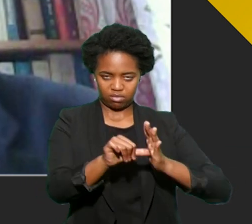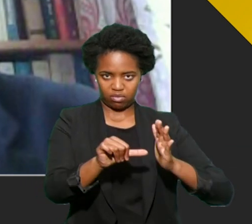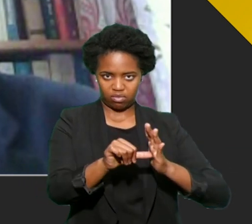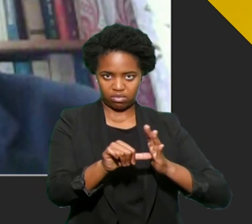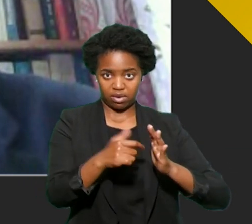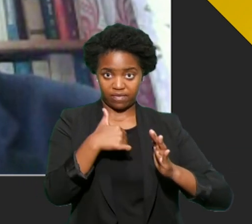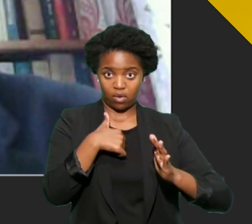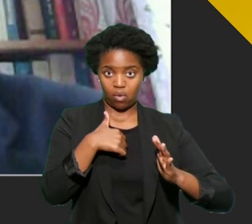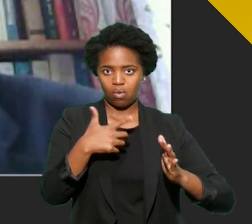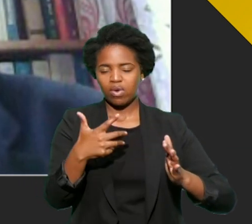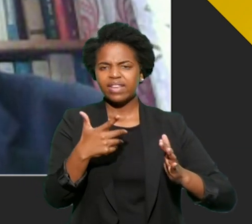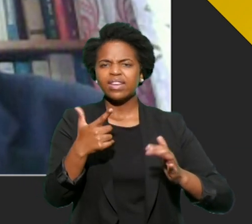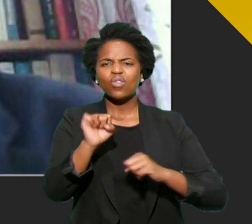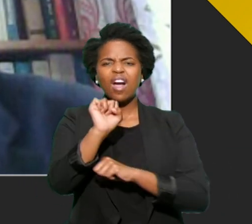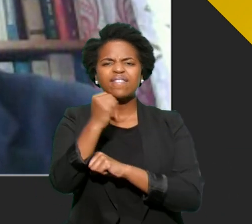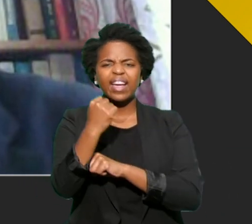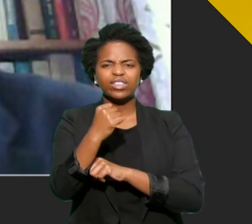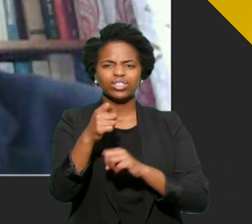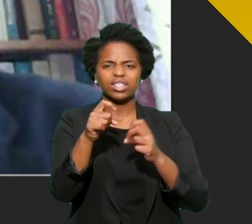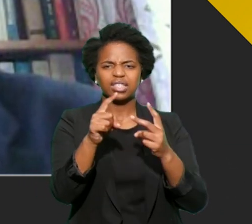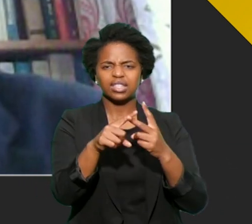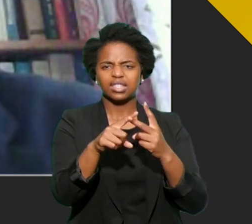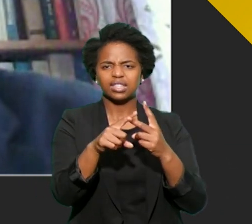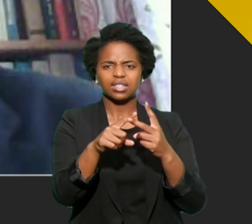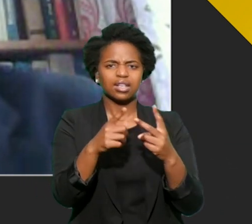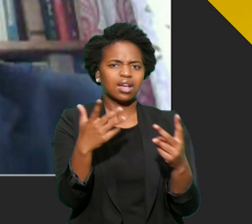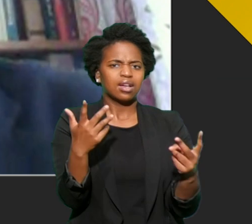for factory automation, for enabling